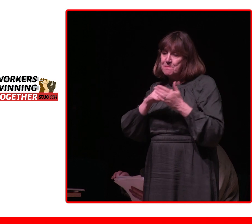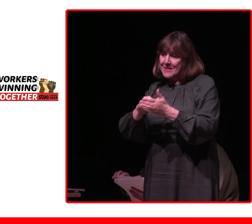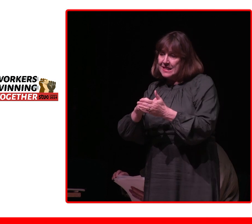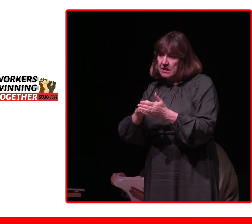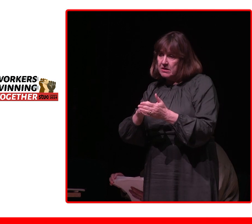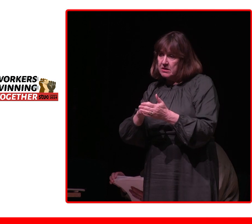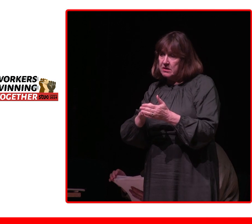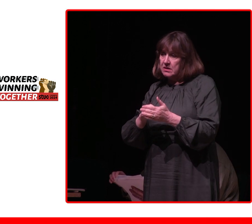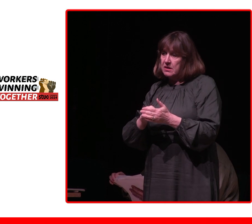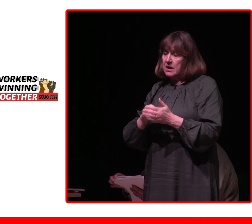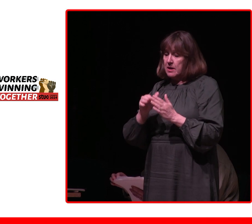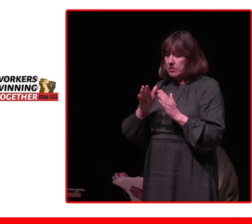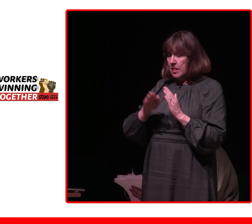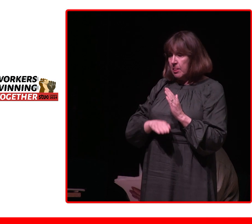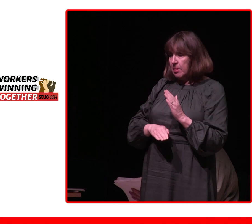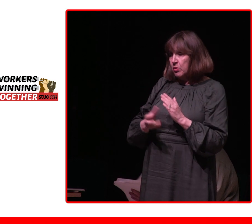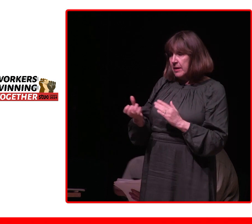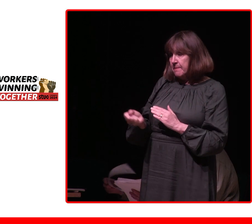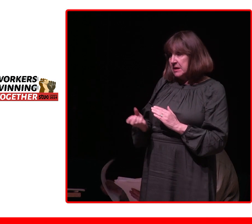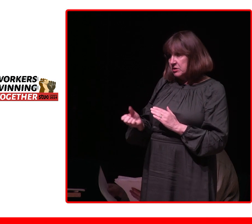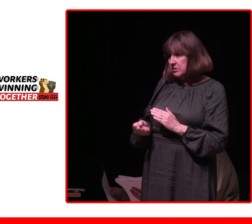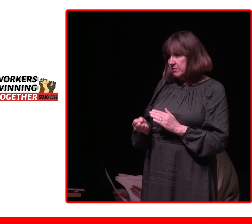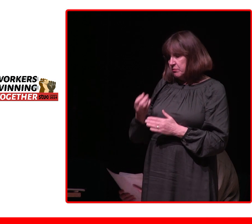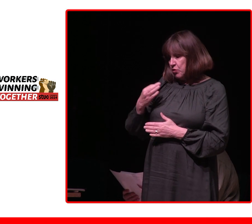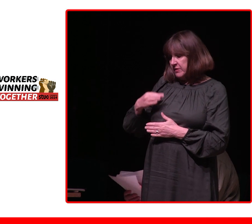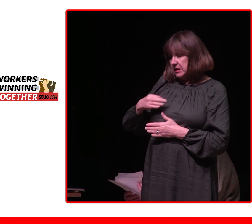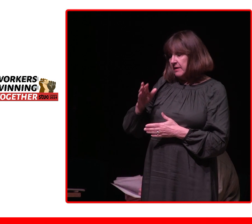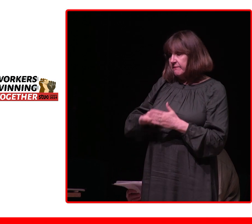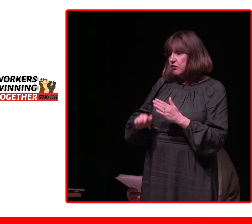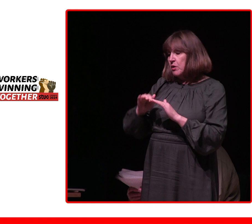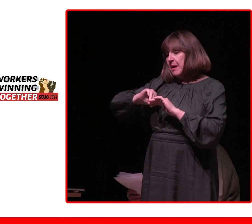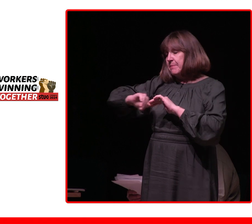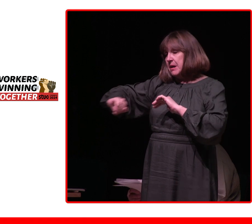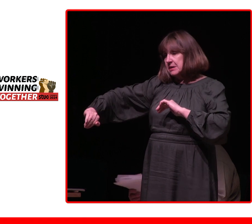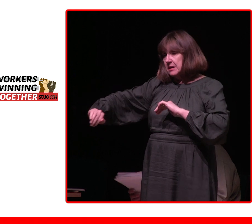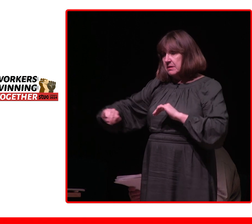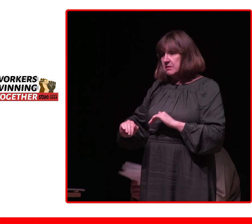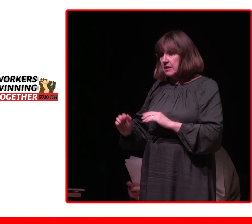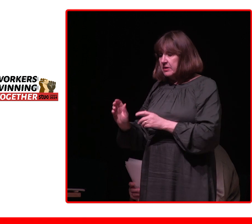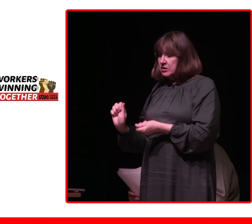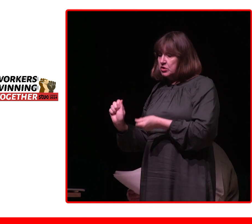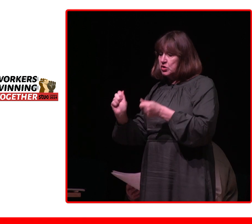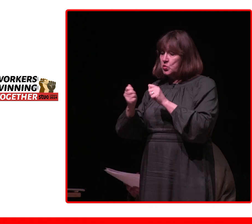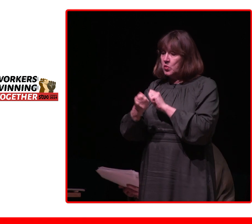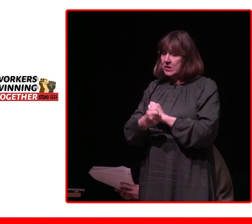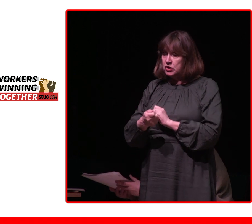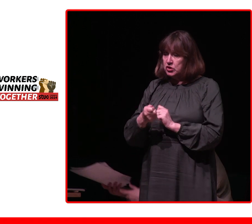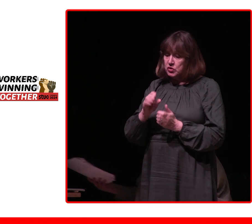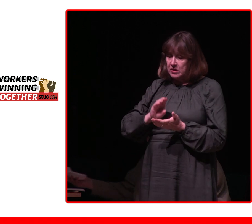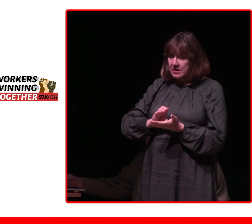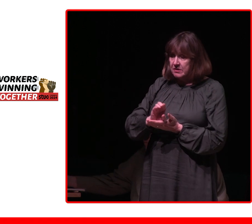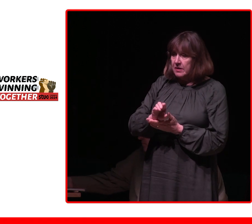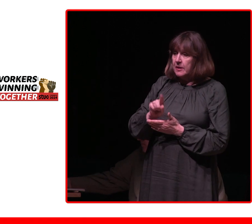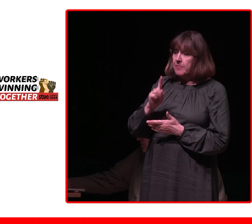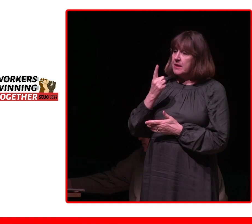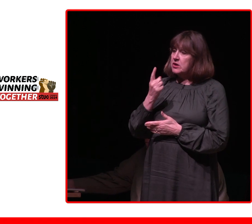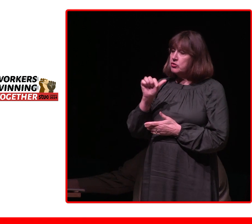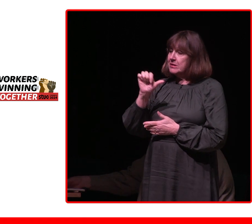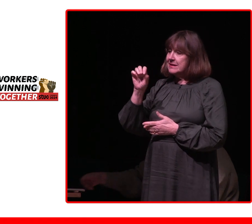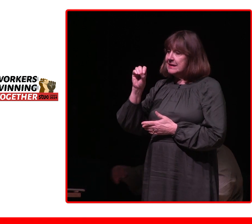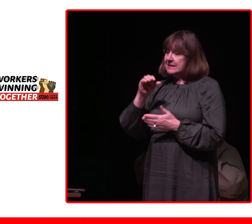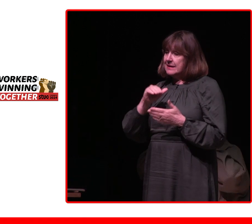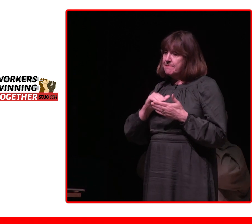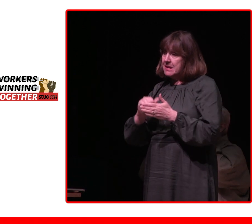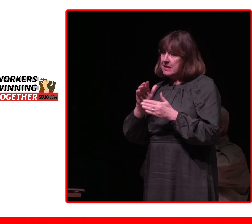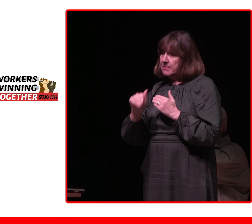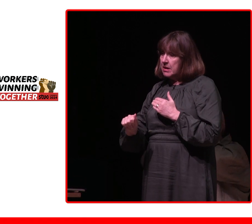Lothian Pension Fund has invested in companies profiting from apartheid and switched to investments that don't. This 160 million, whilst a drop in